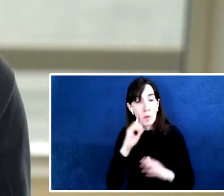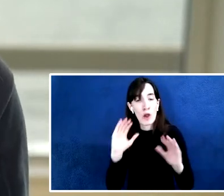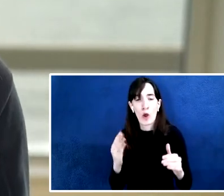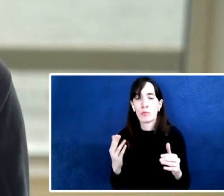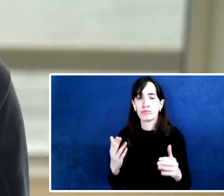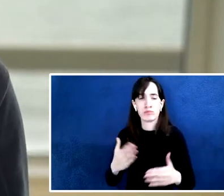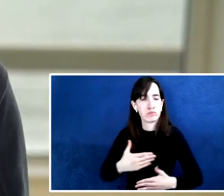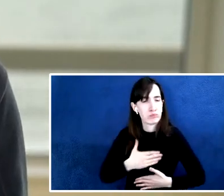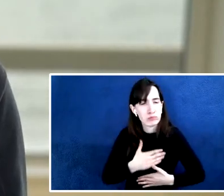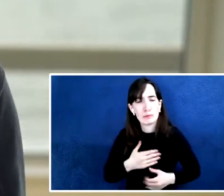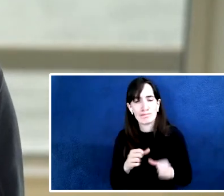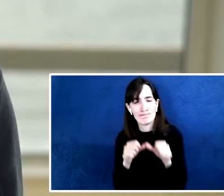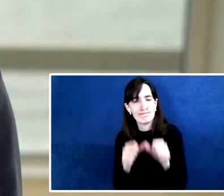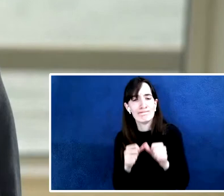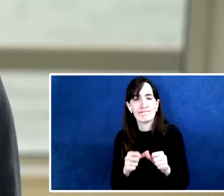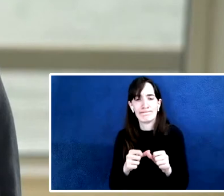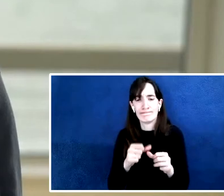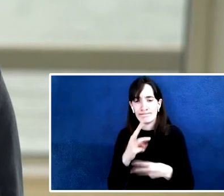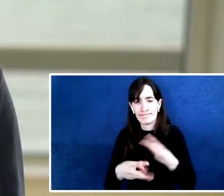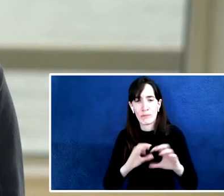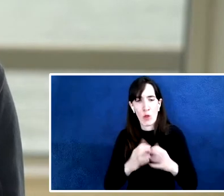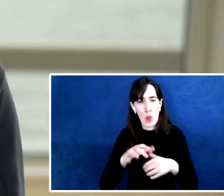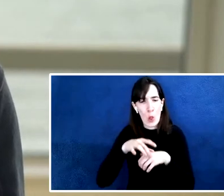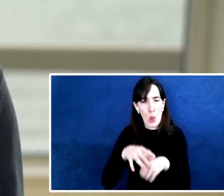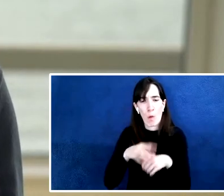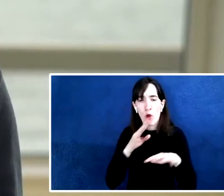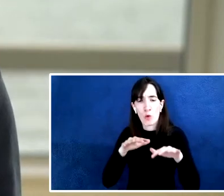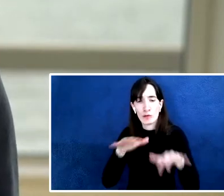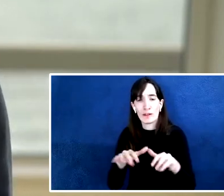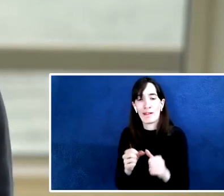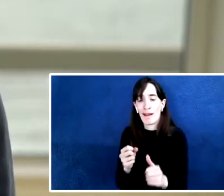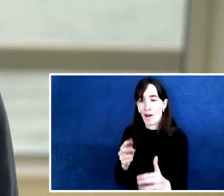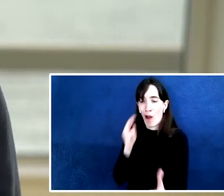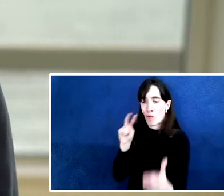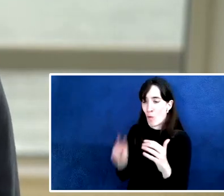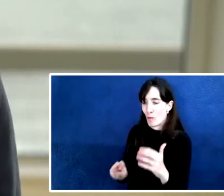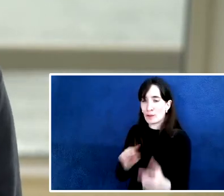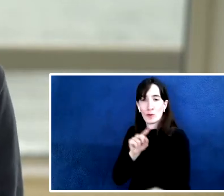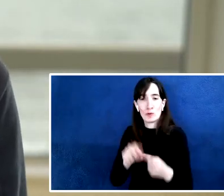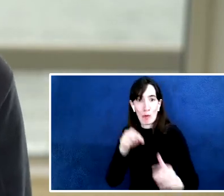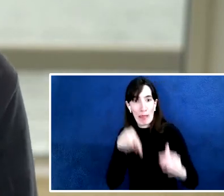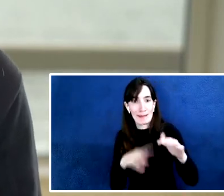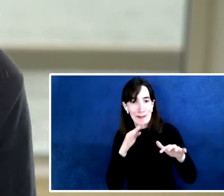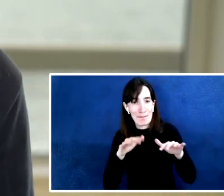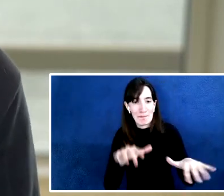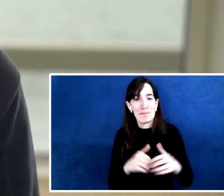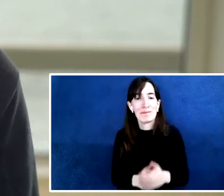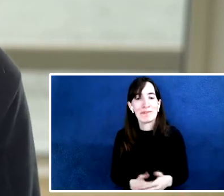and our window into the deep. Thanks for tuning in, and see you next time.